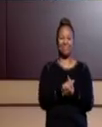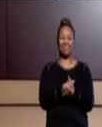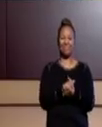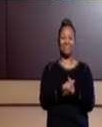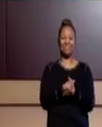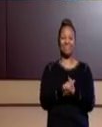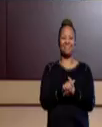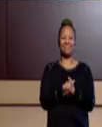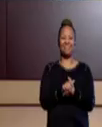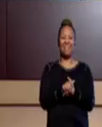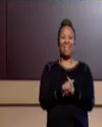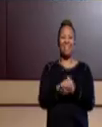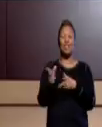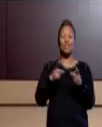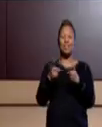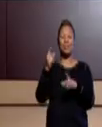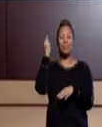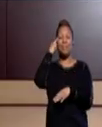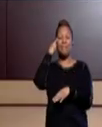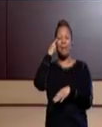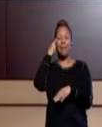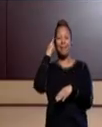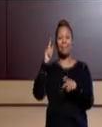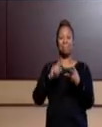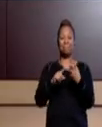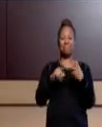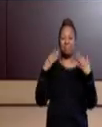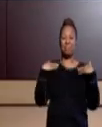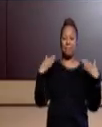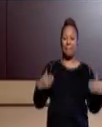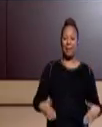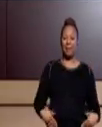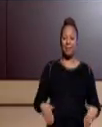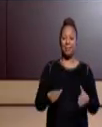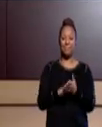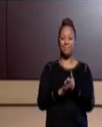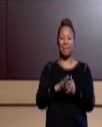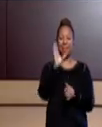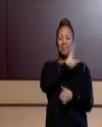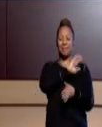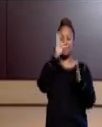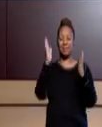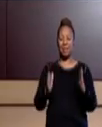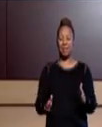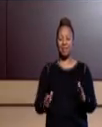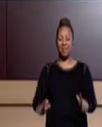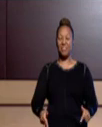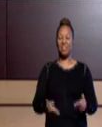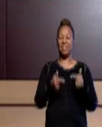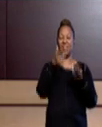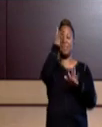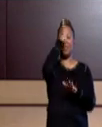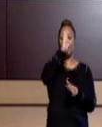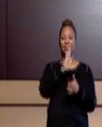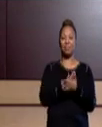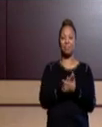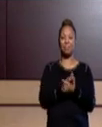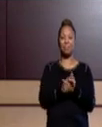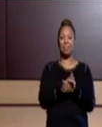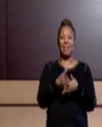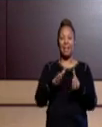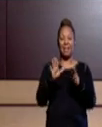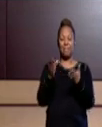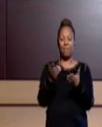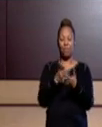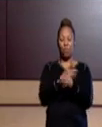All right, so we've dealt with the mind. We've dealt with the body. Saints of the living God, allow me for a